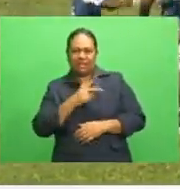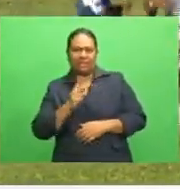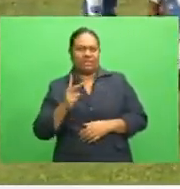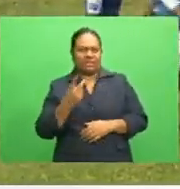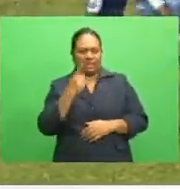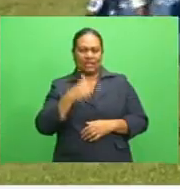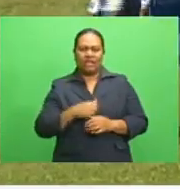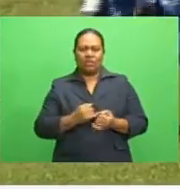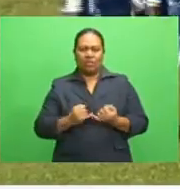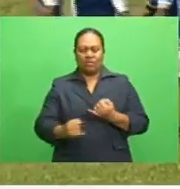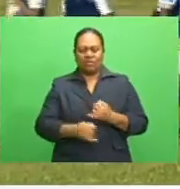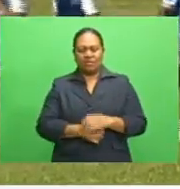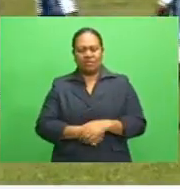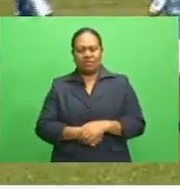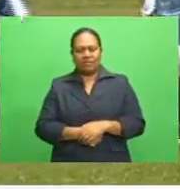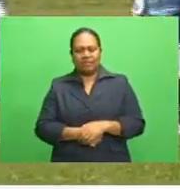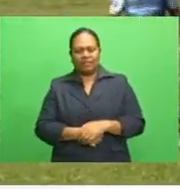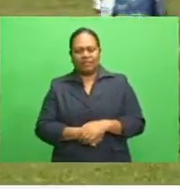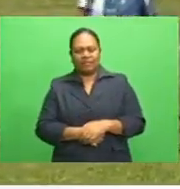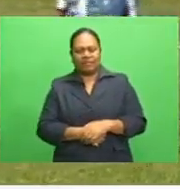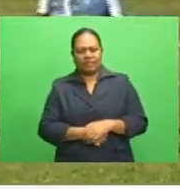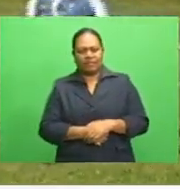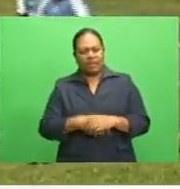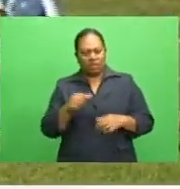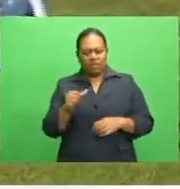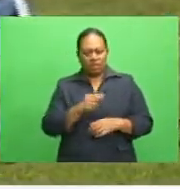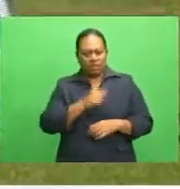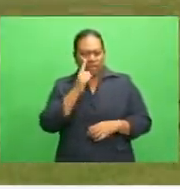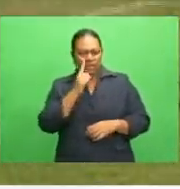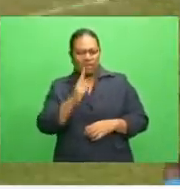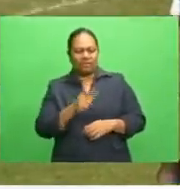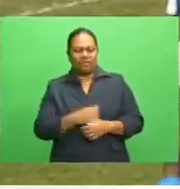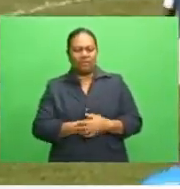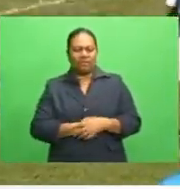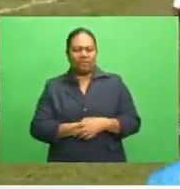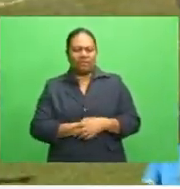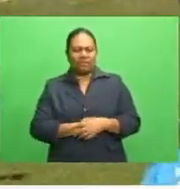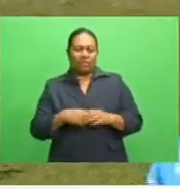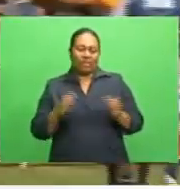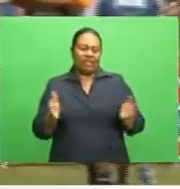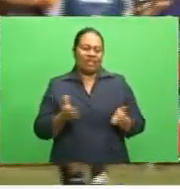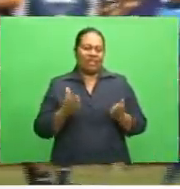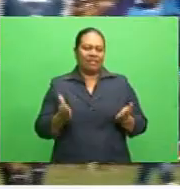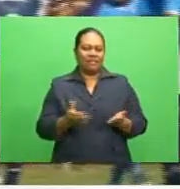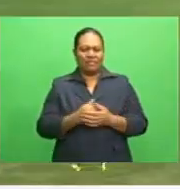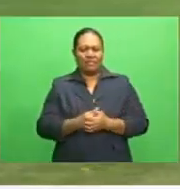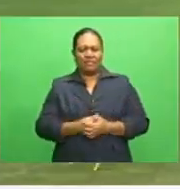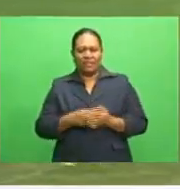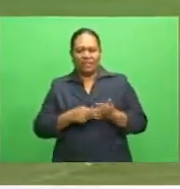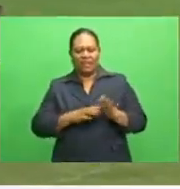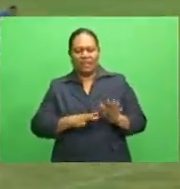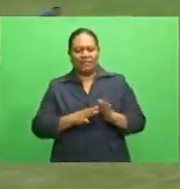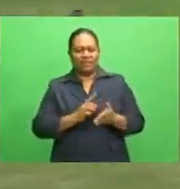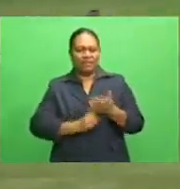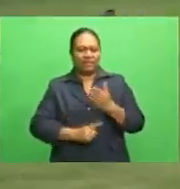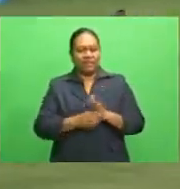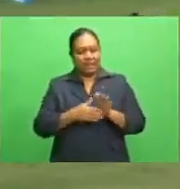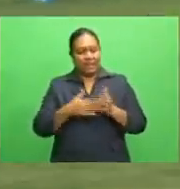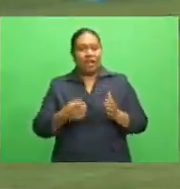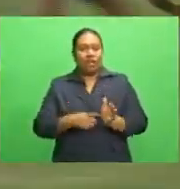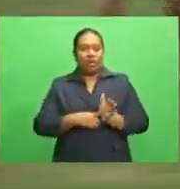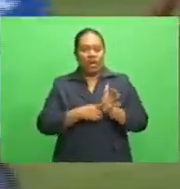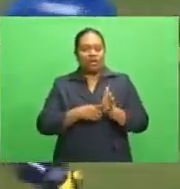be looked at and properly, and we should probably rest them for the games against Tailevu this week. Meanwhile, Lautoka